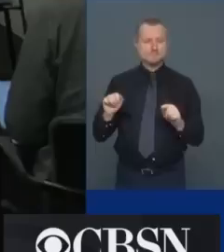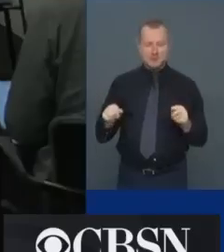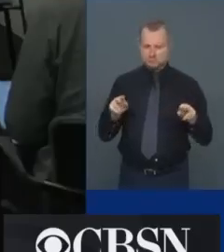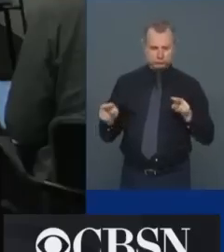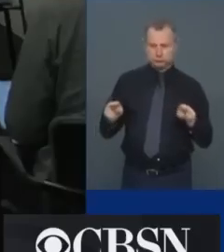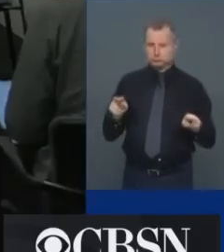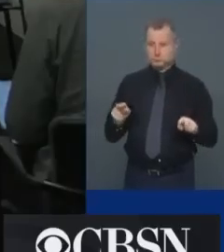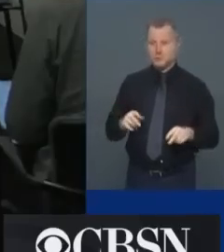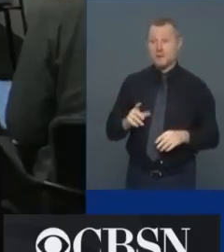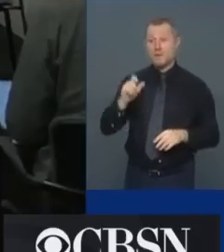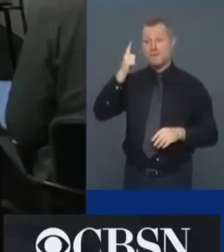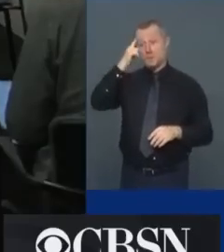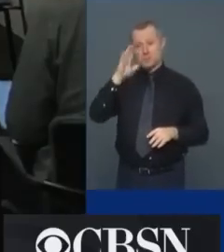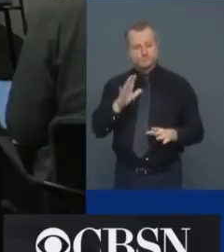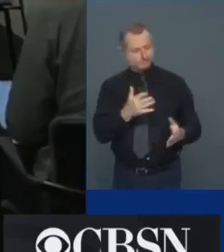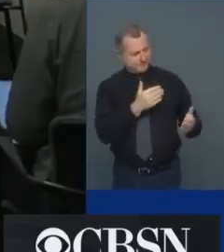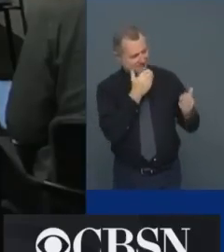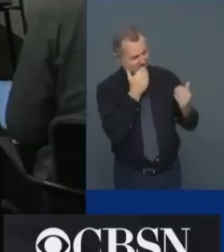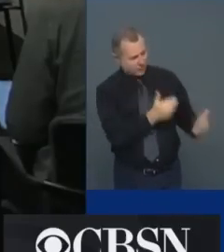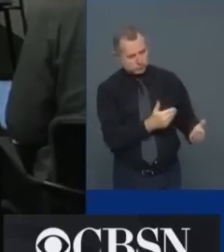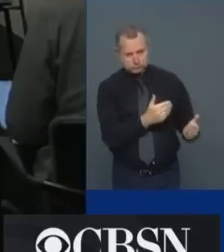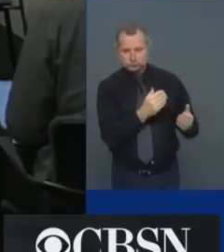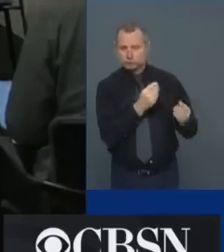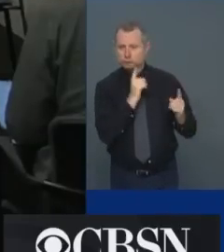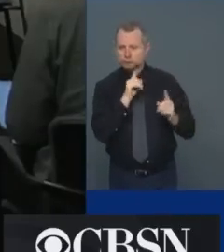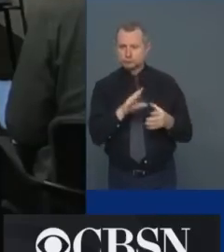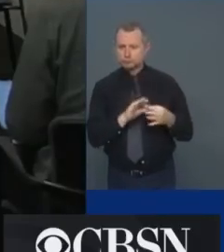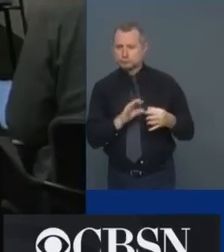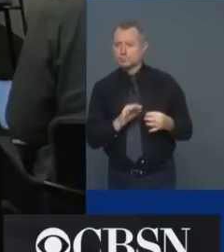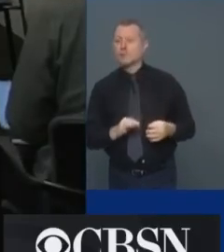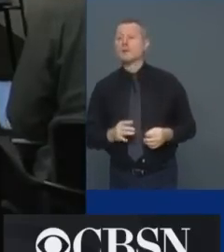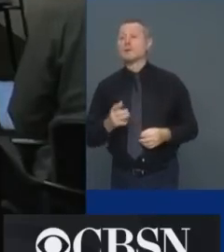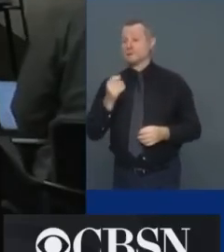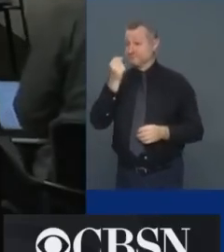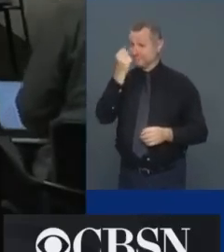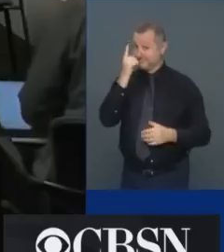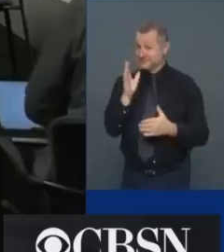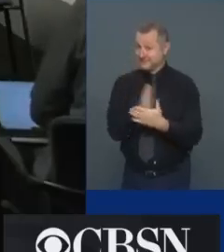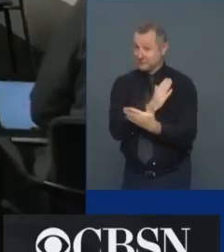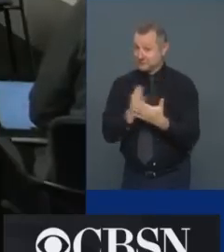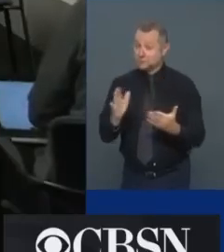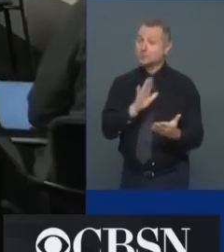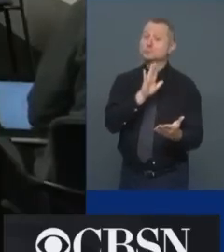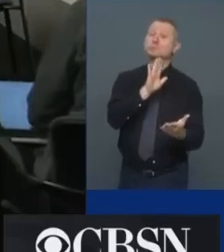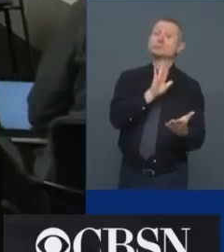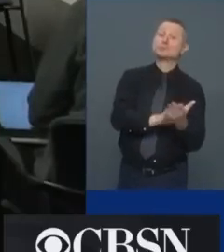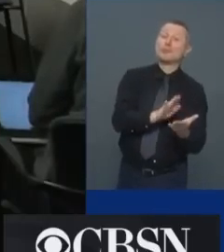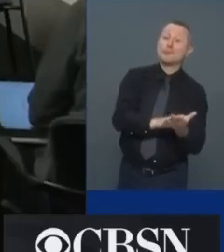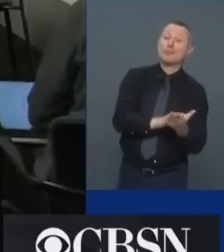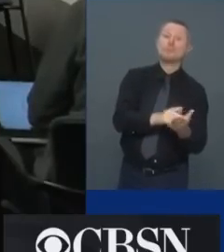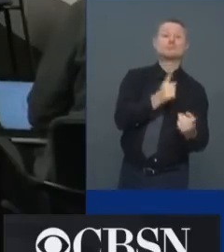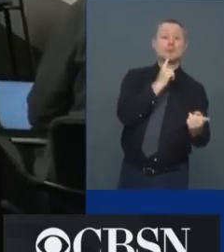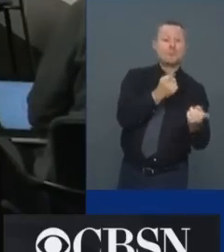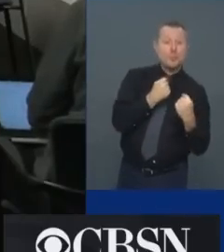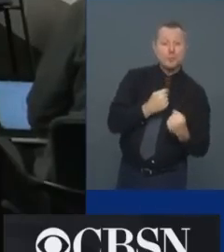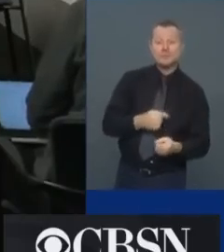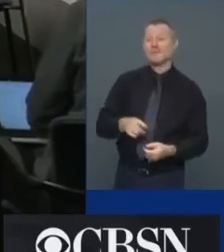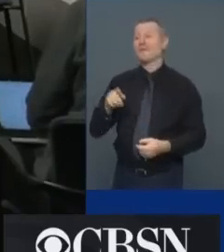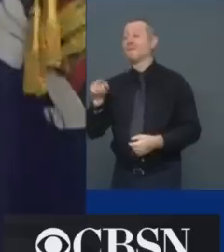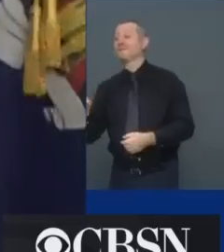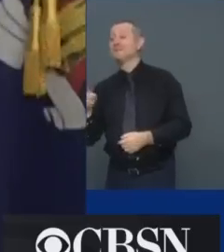Thank you. Do you get the differentiation between the school reporting and the lab reporting? Some